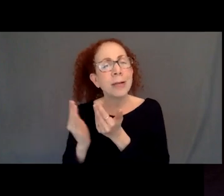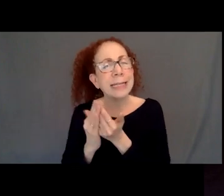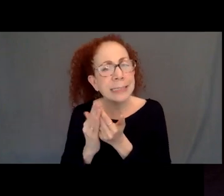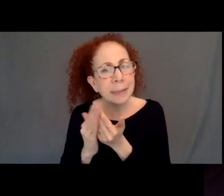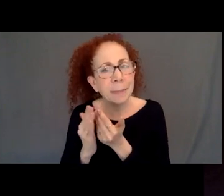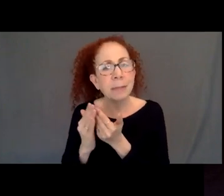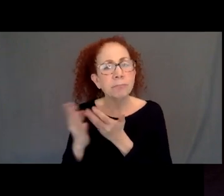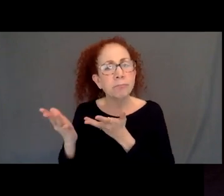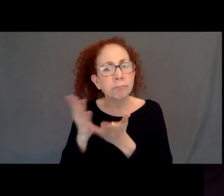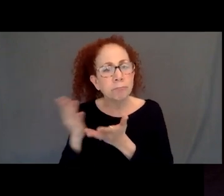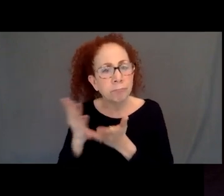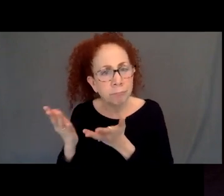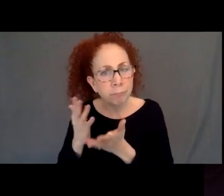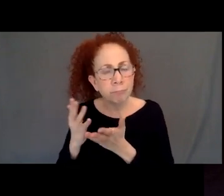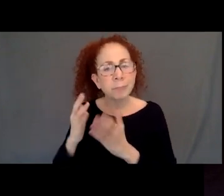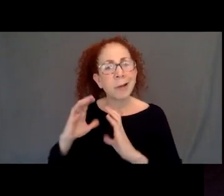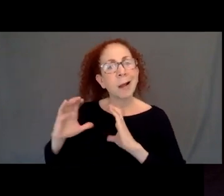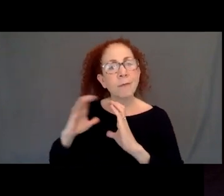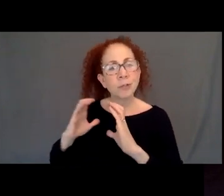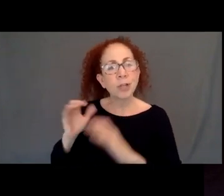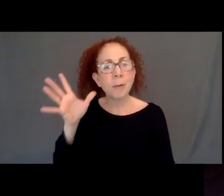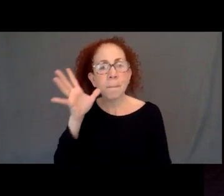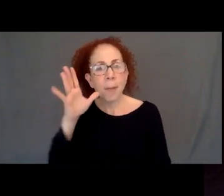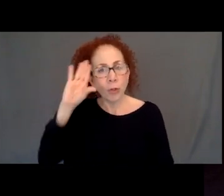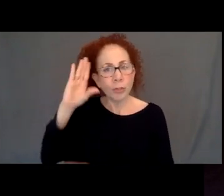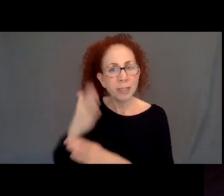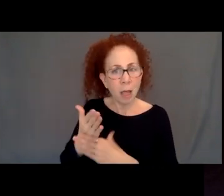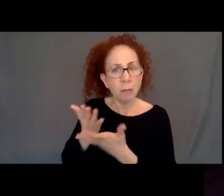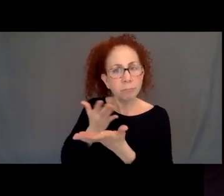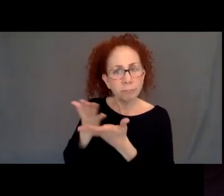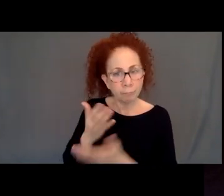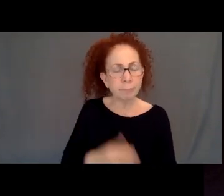intimate conversation between a mother and a son.